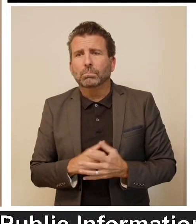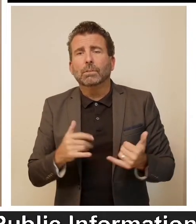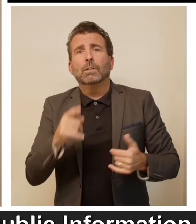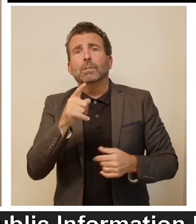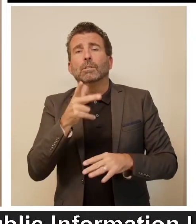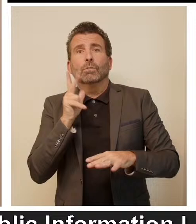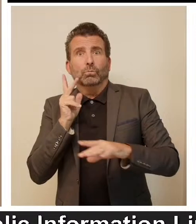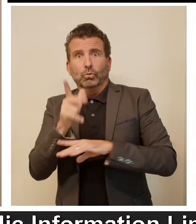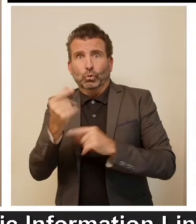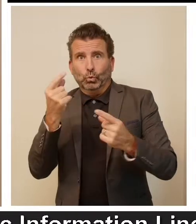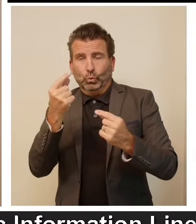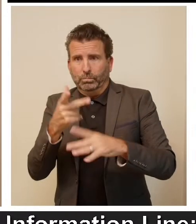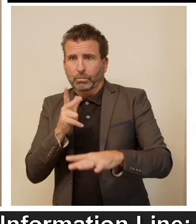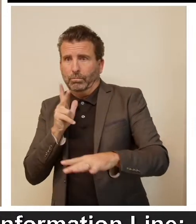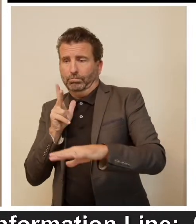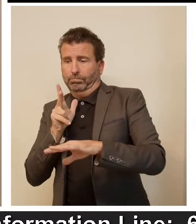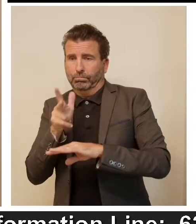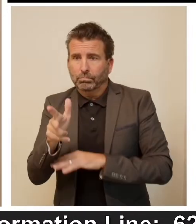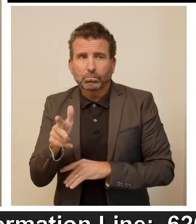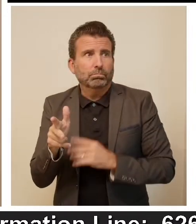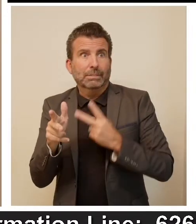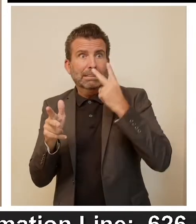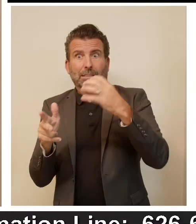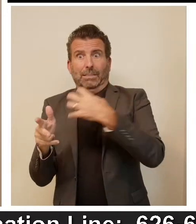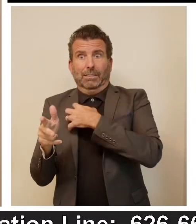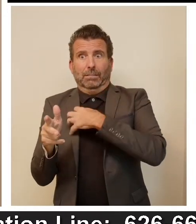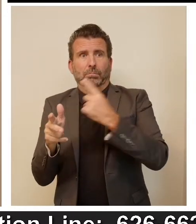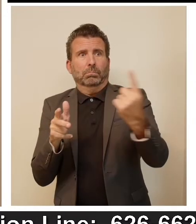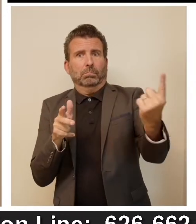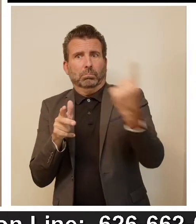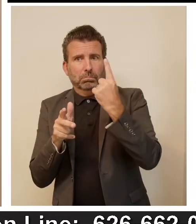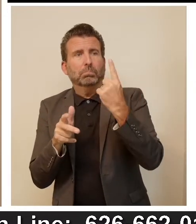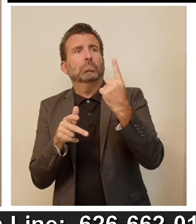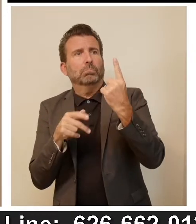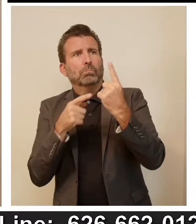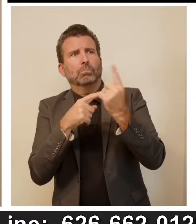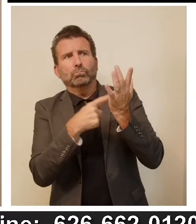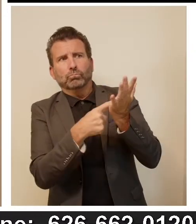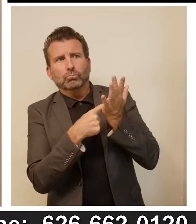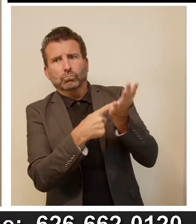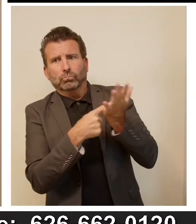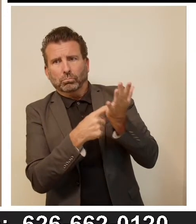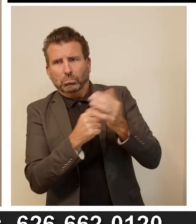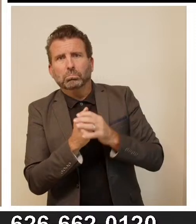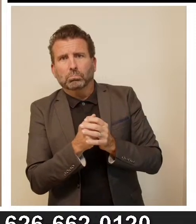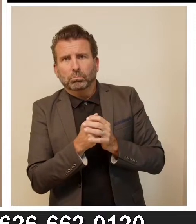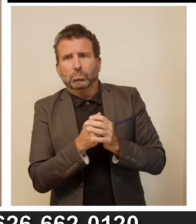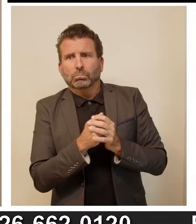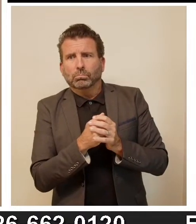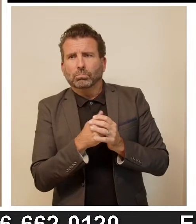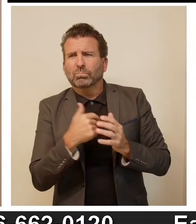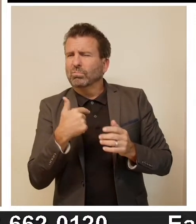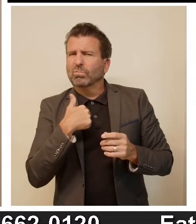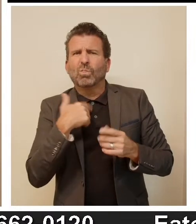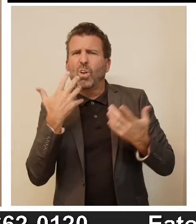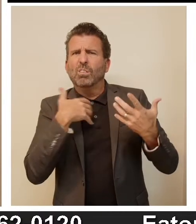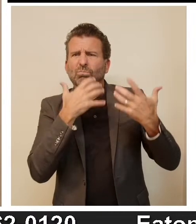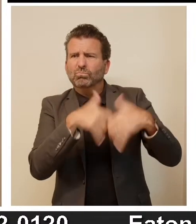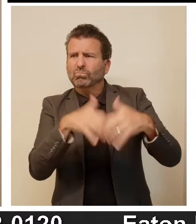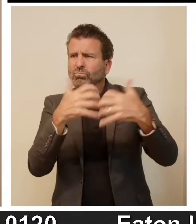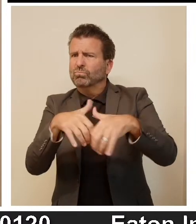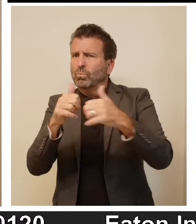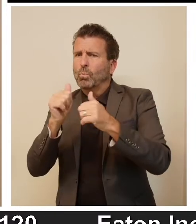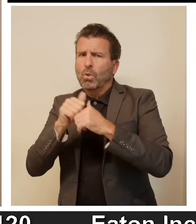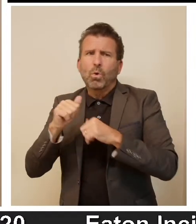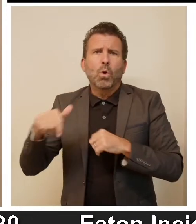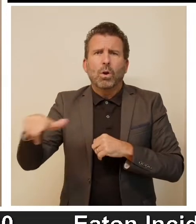sure you pass that, but we can get you back now due to the collaboration and cooperation of all of our infrastructure partners, our cities, our states, our federal